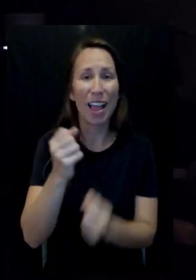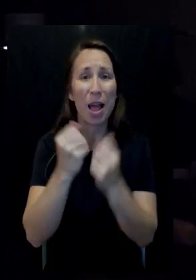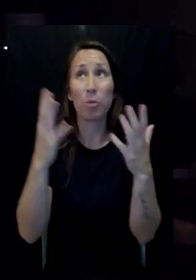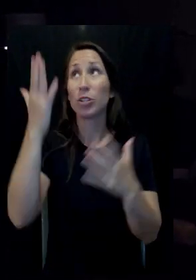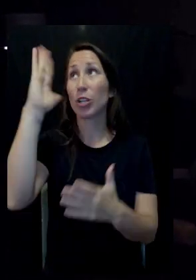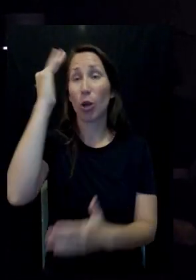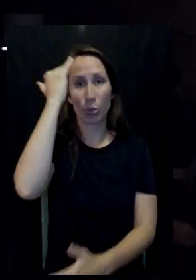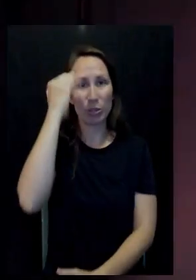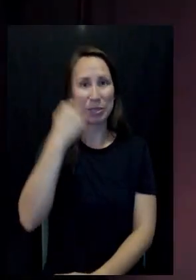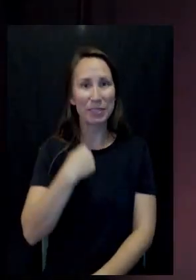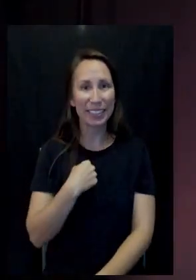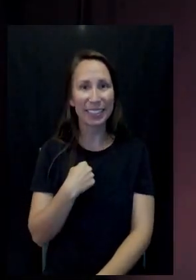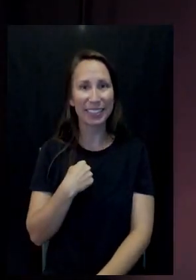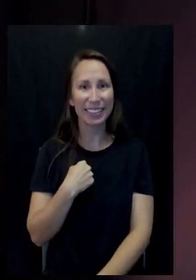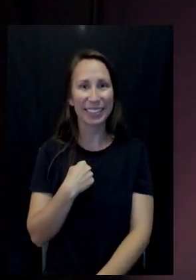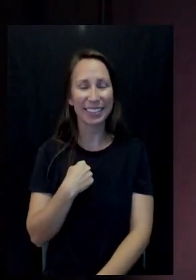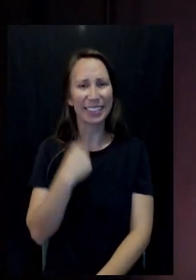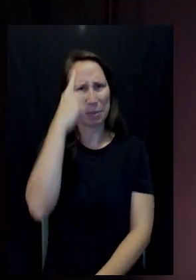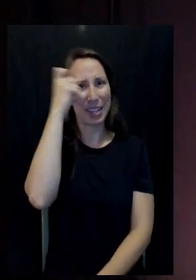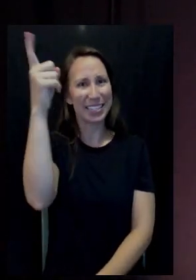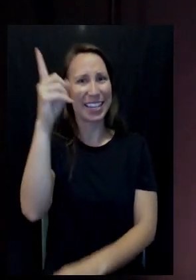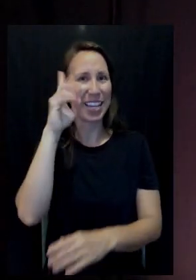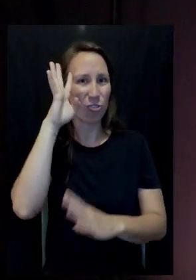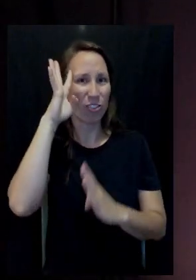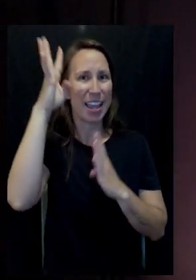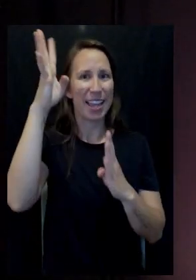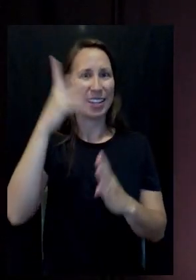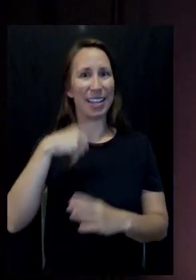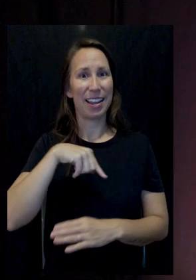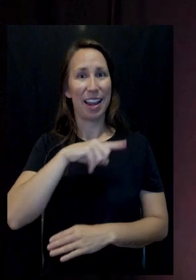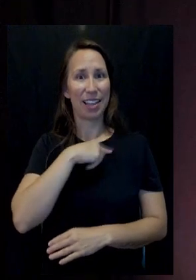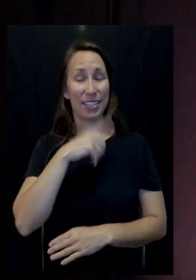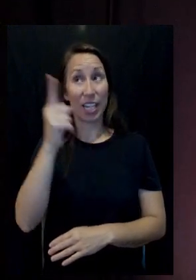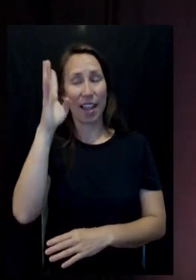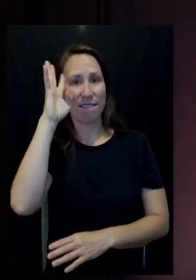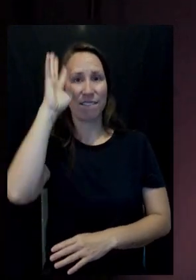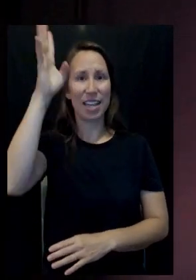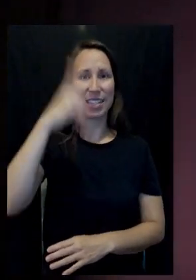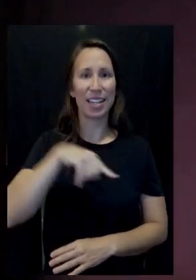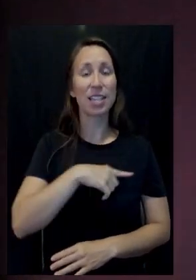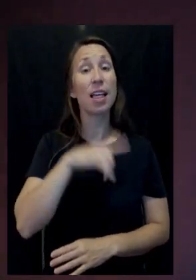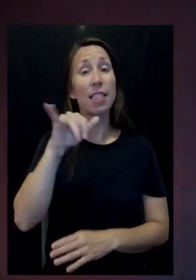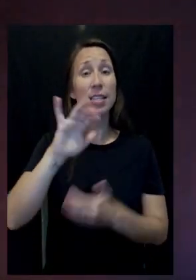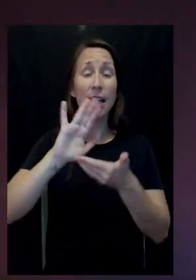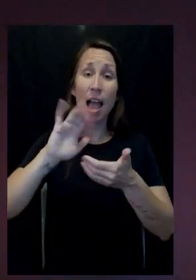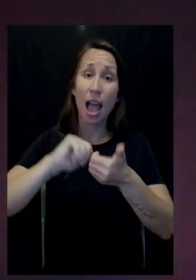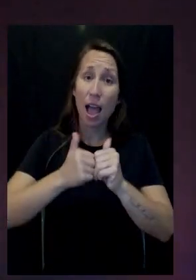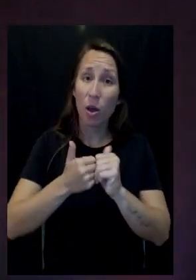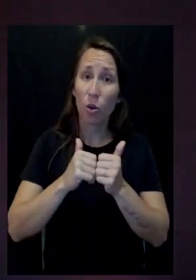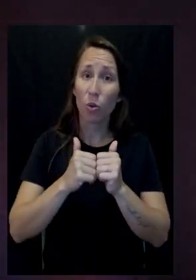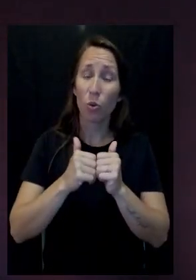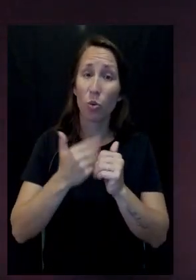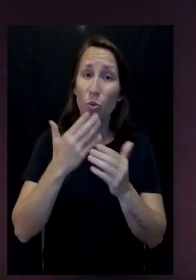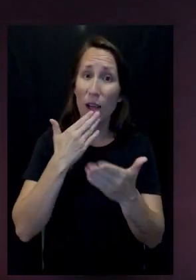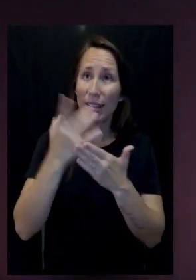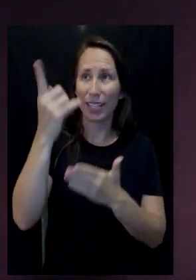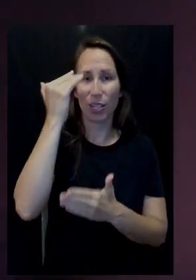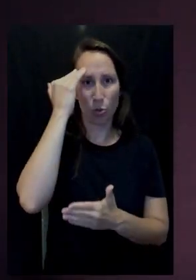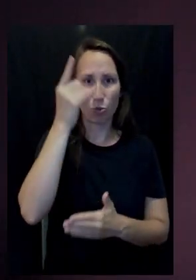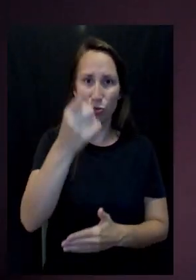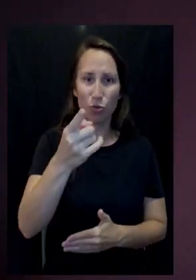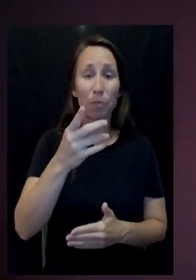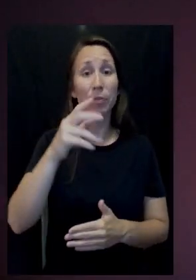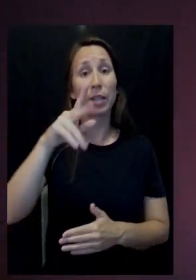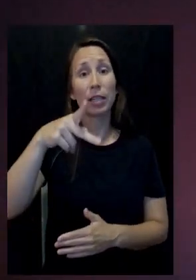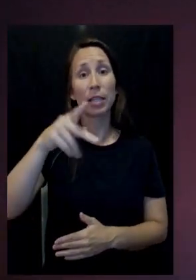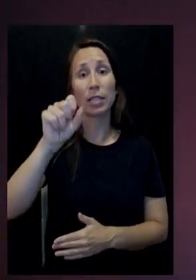knows you, and that's how much God knows me. Because he created us, he invented us, that's how well he knows